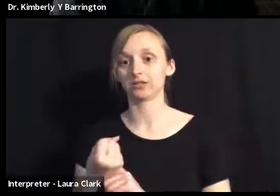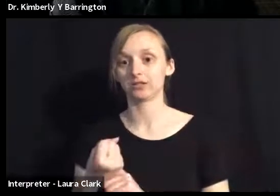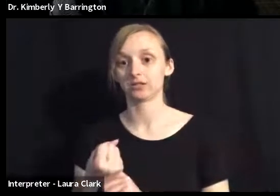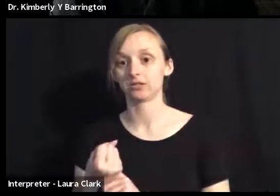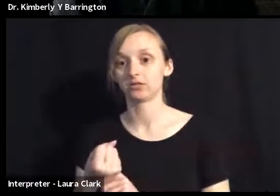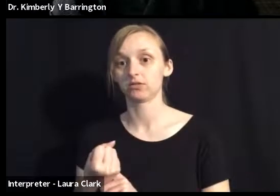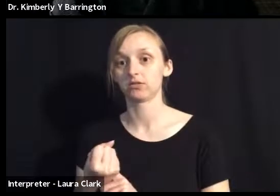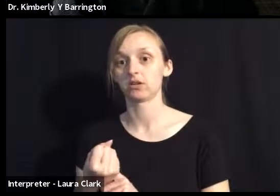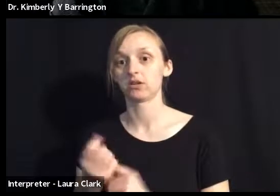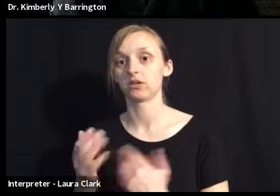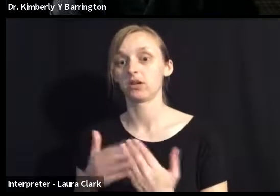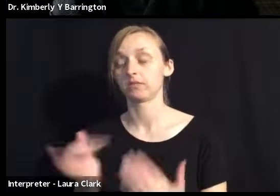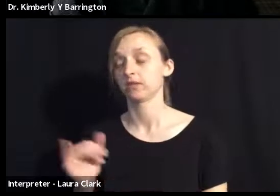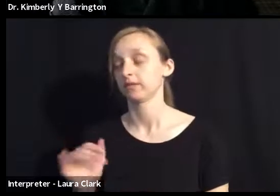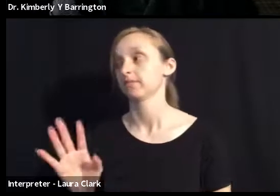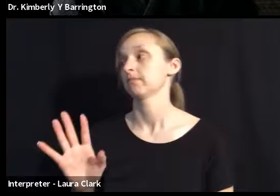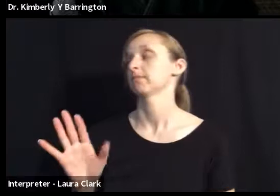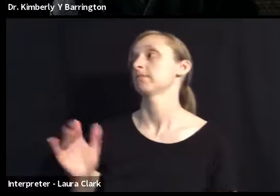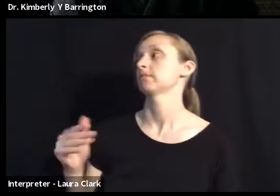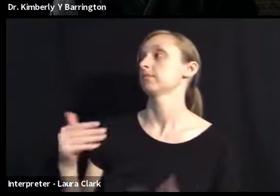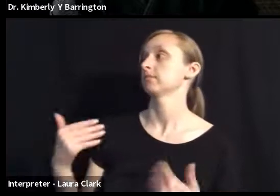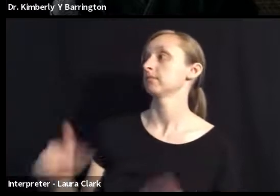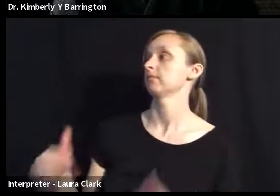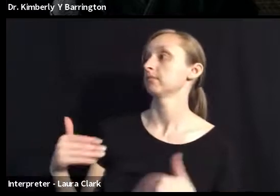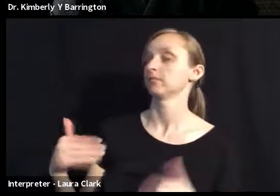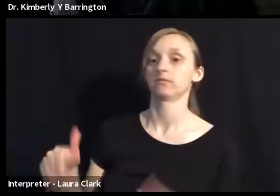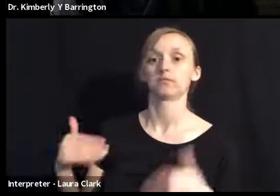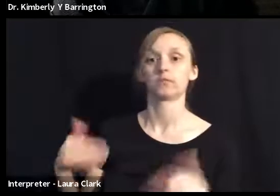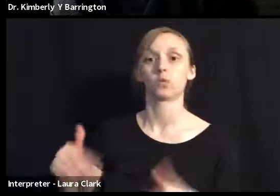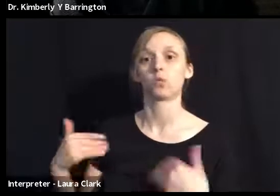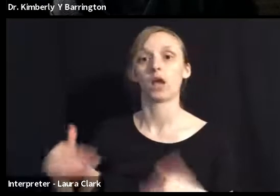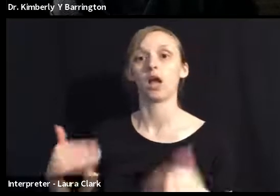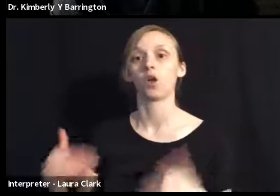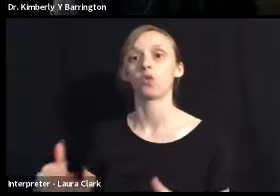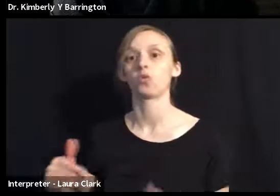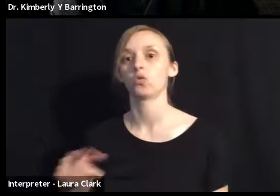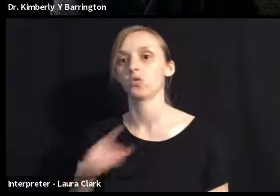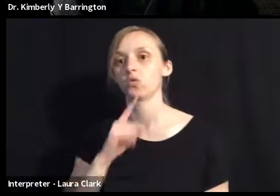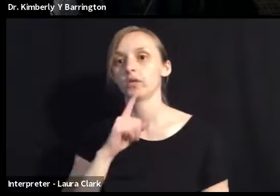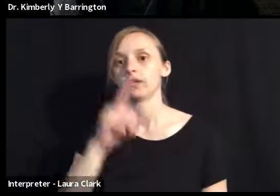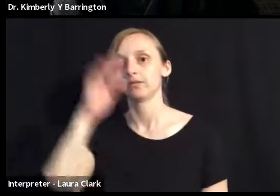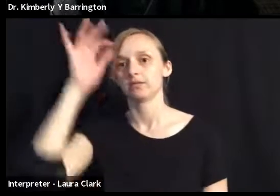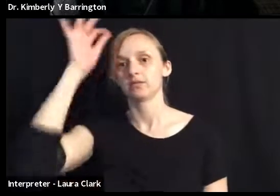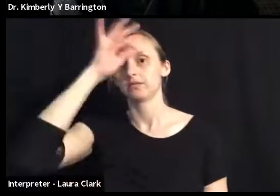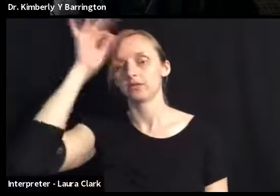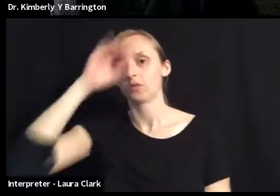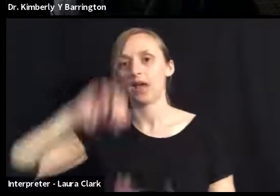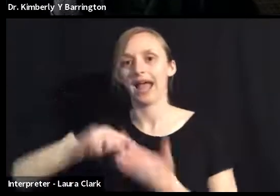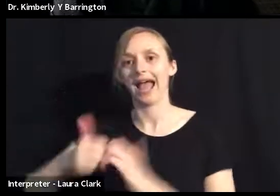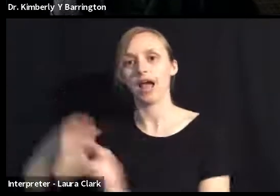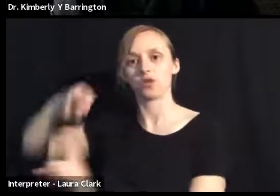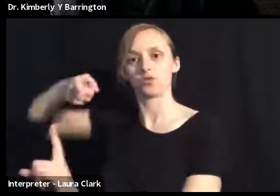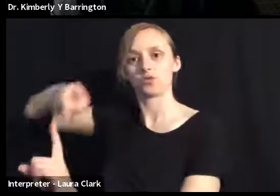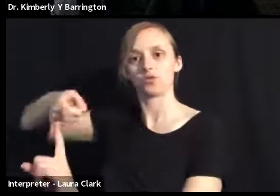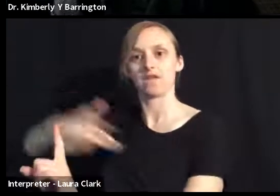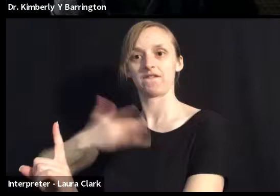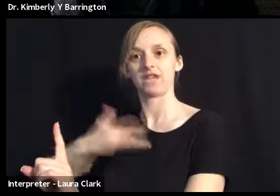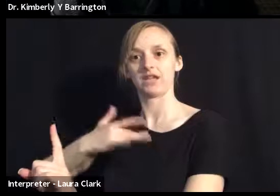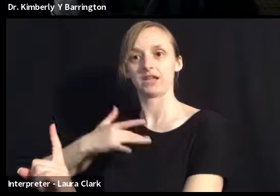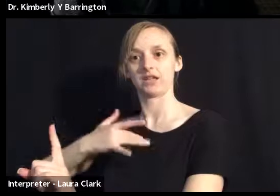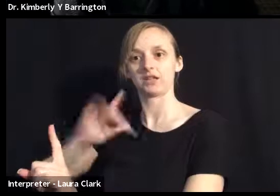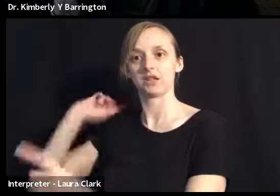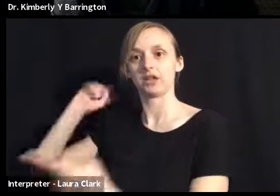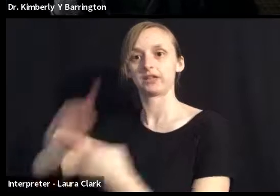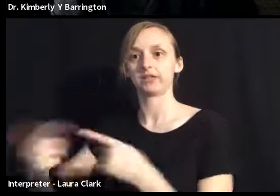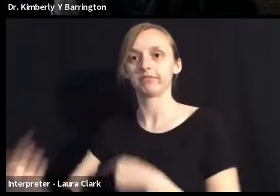it's like, wow. It's a wow effect, because you really don't know how that person feels until you get in their shoes. Now, you know how we just